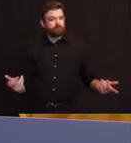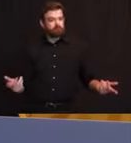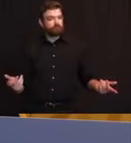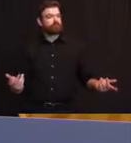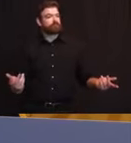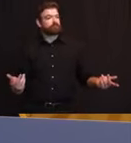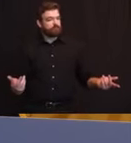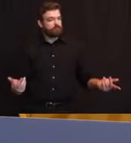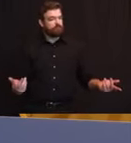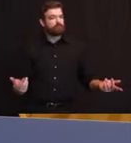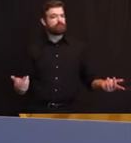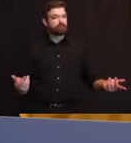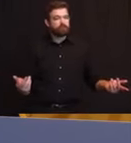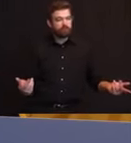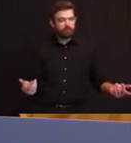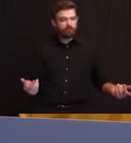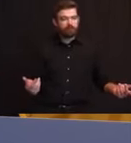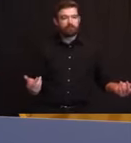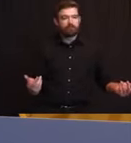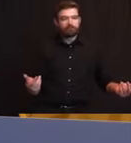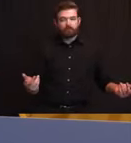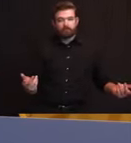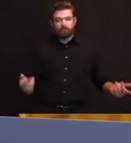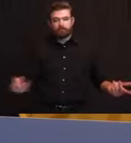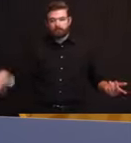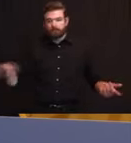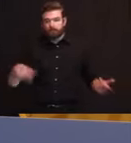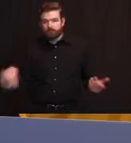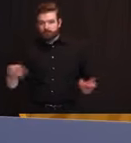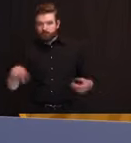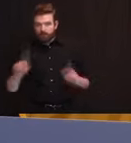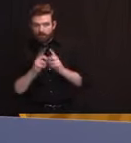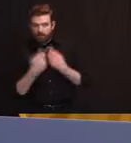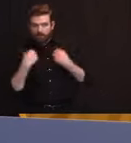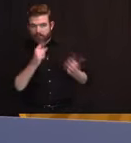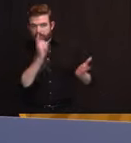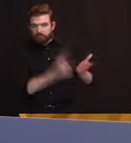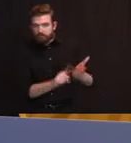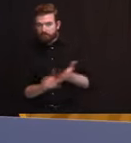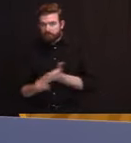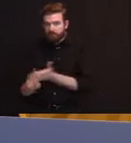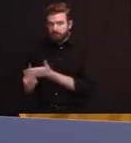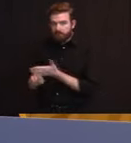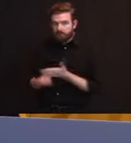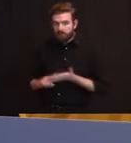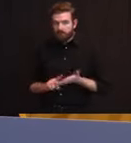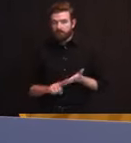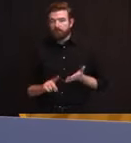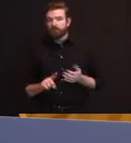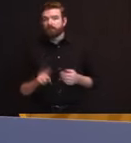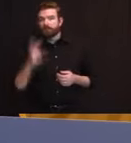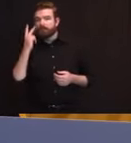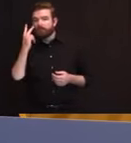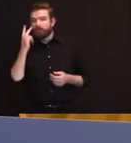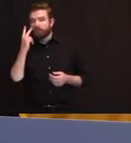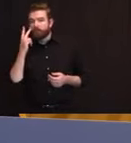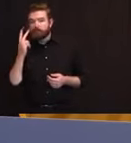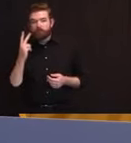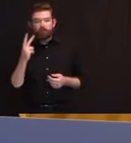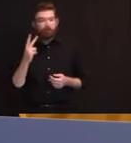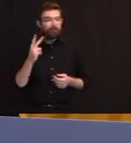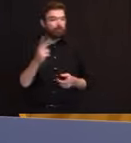investigate cases, and certainly we expect that they would tell us if they hear about any individual spikes related to either of these things. As of